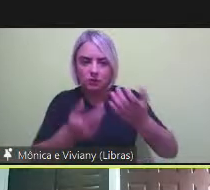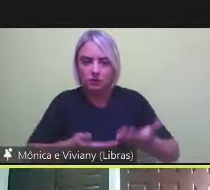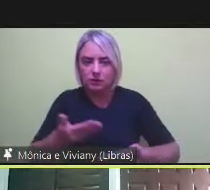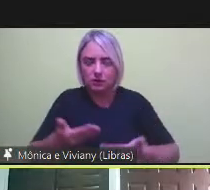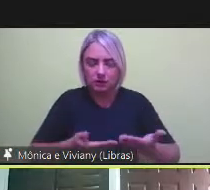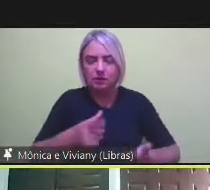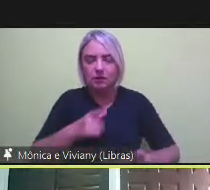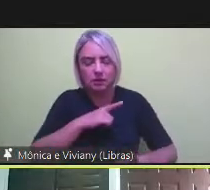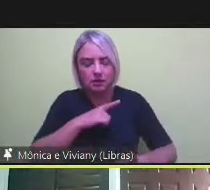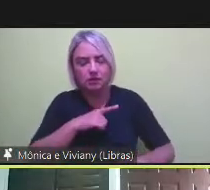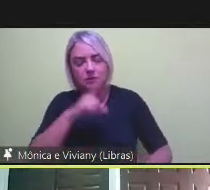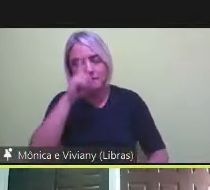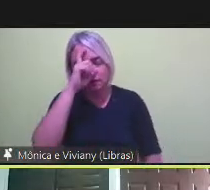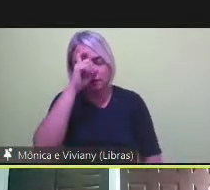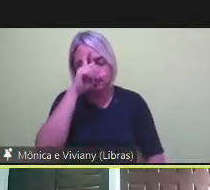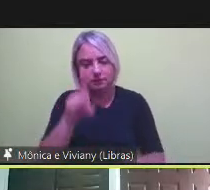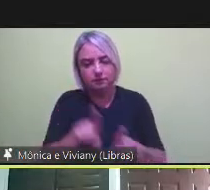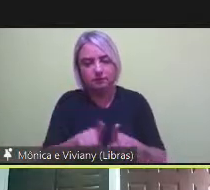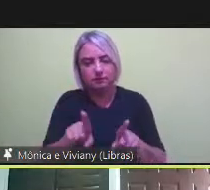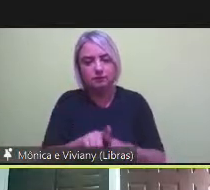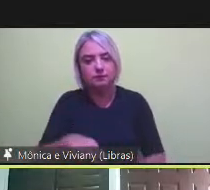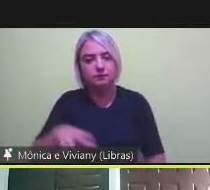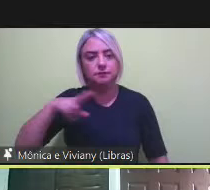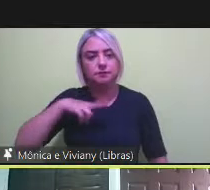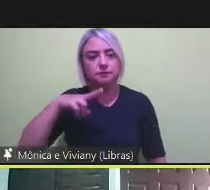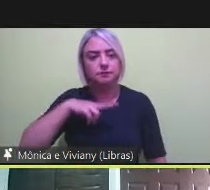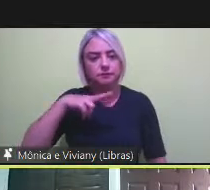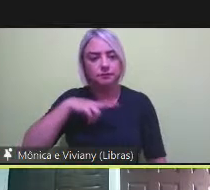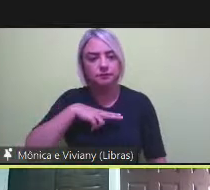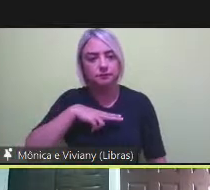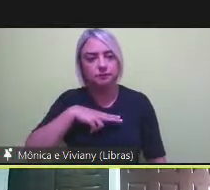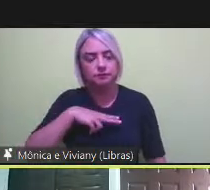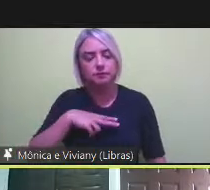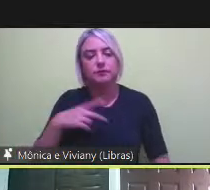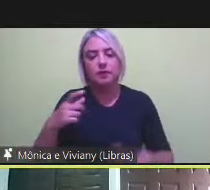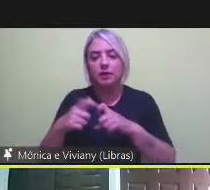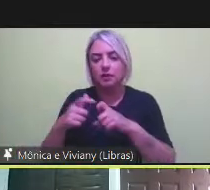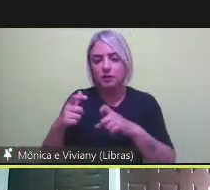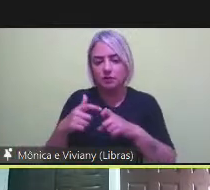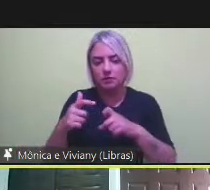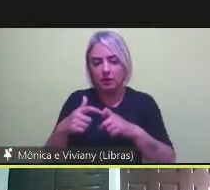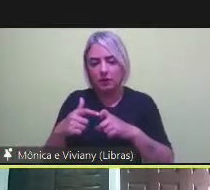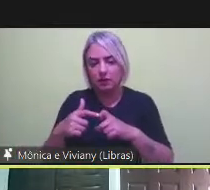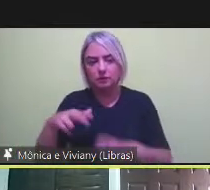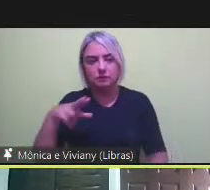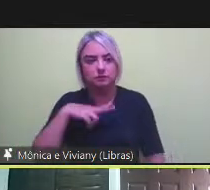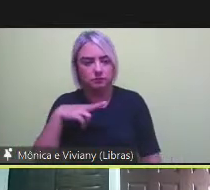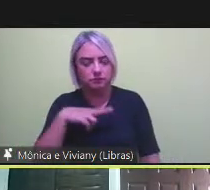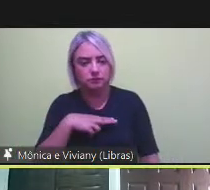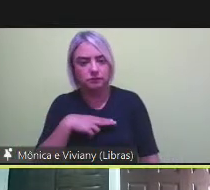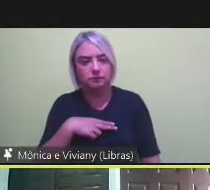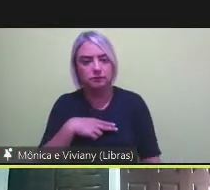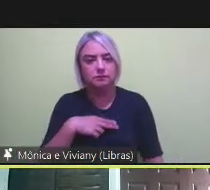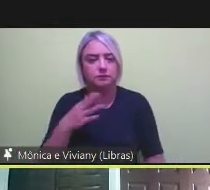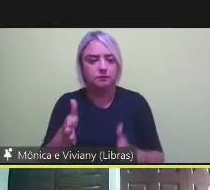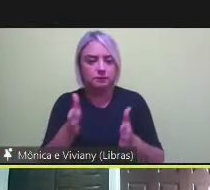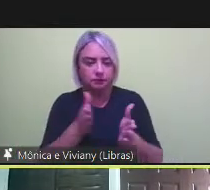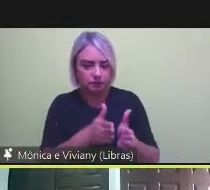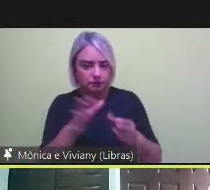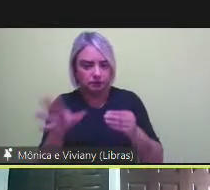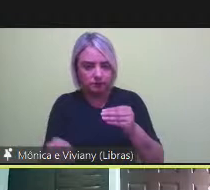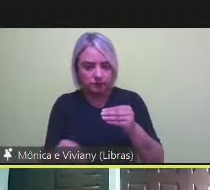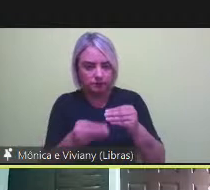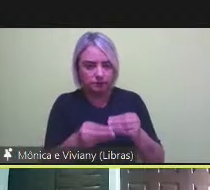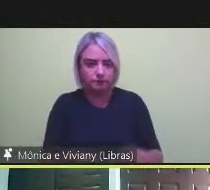and private physicians that also make up part of this component. So the